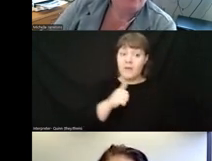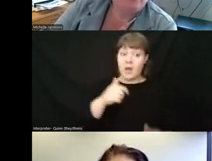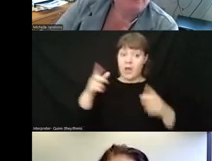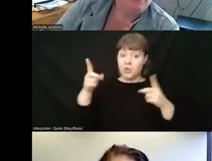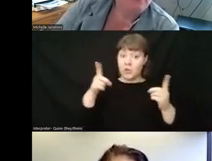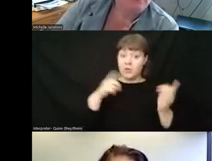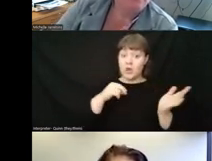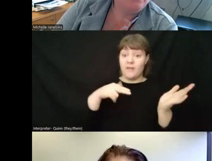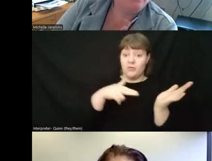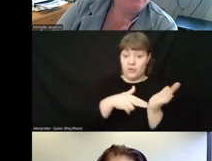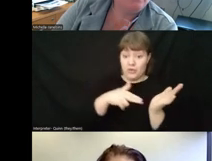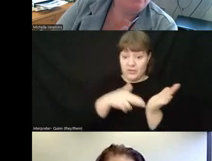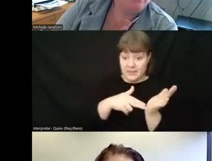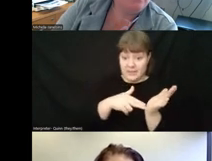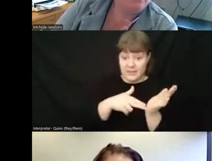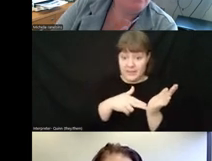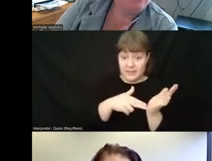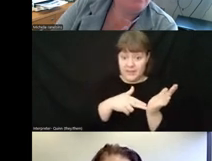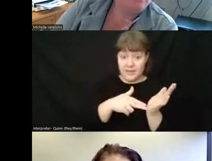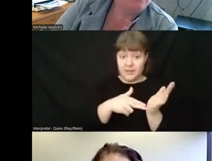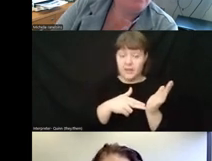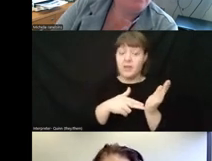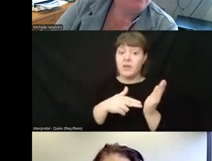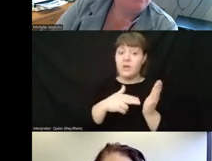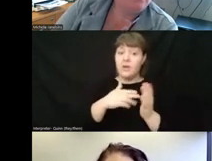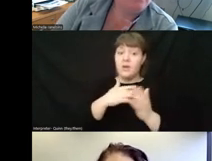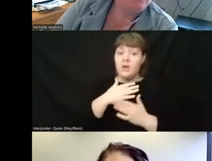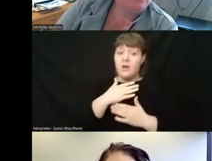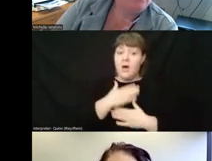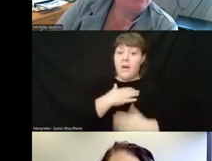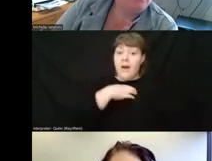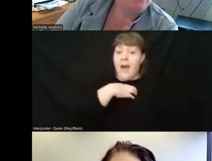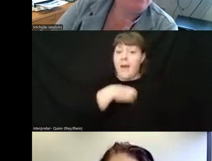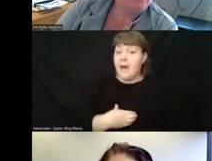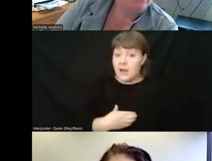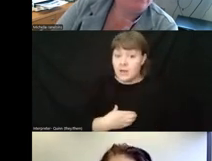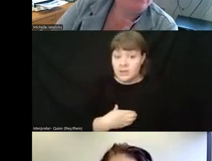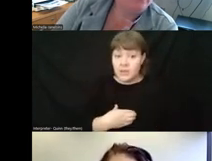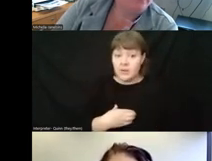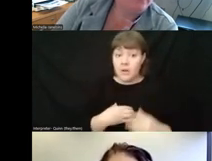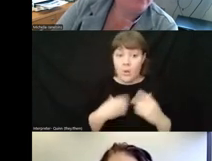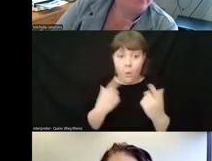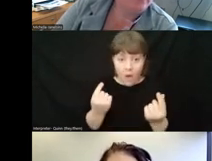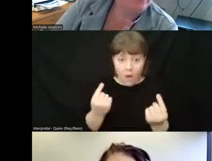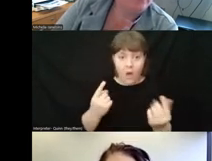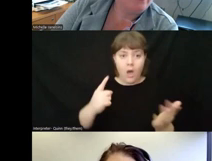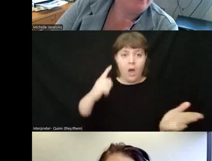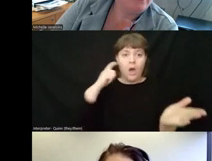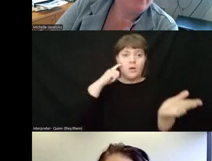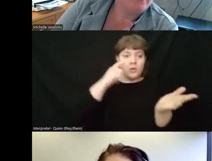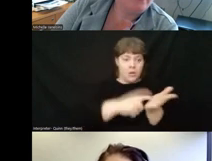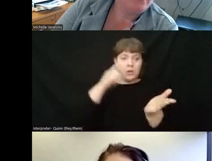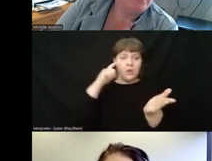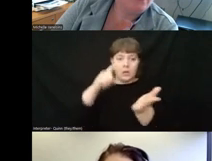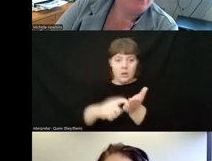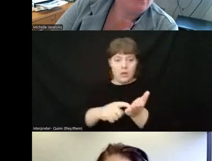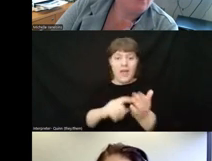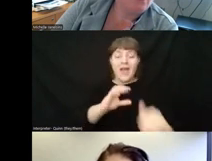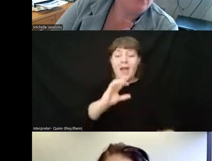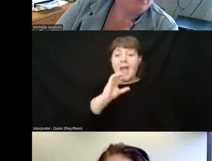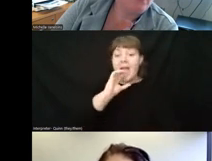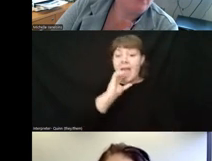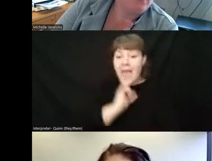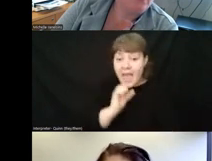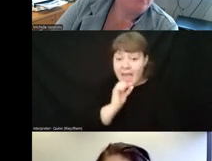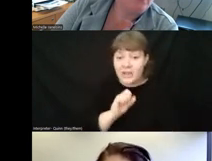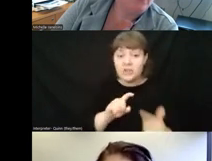nursing, um, my passion is about recognizing how age,